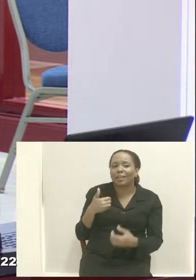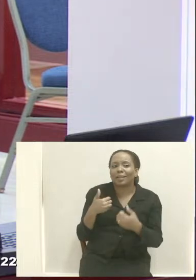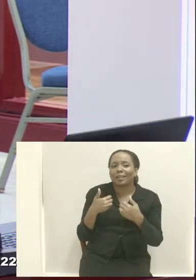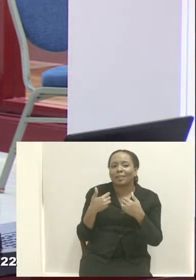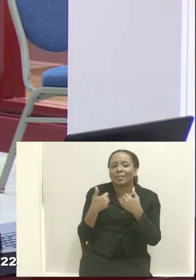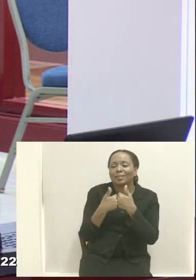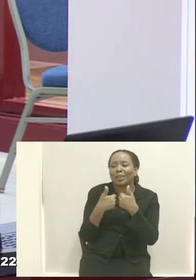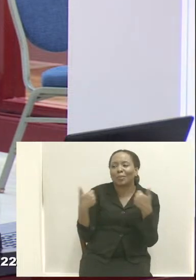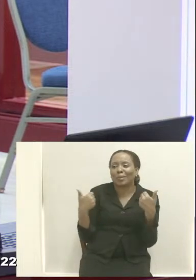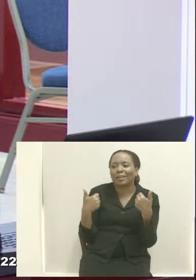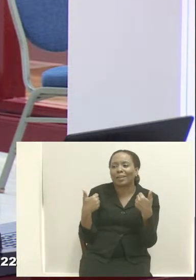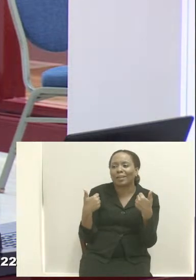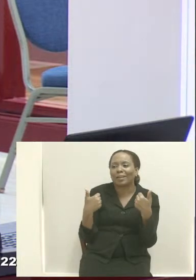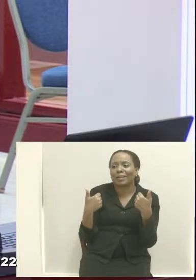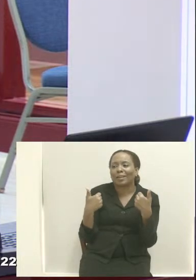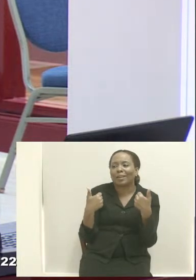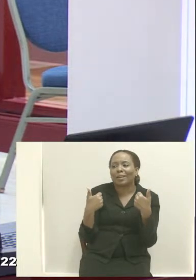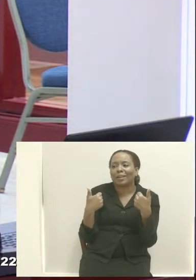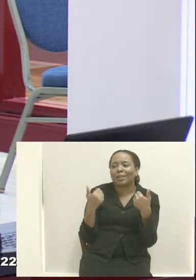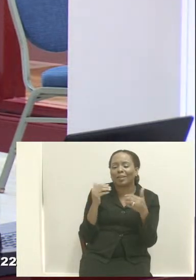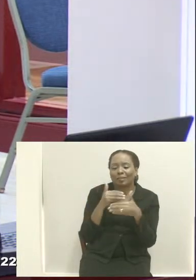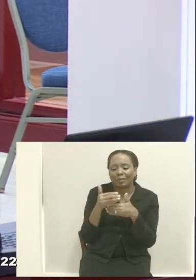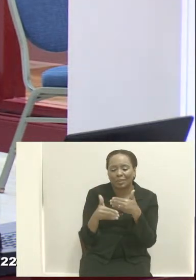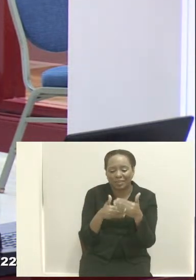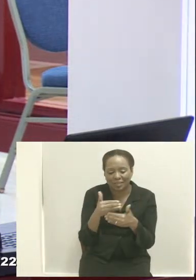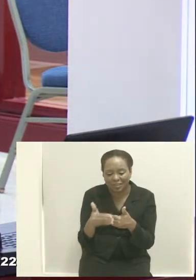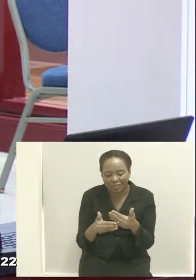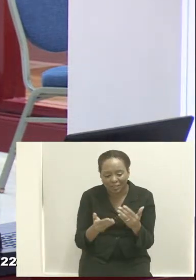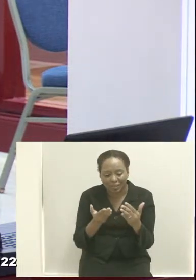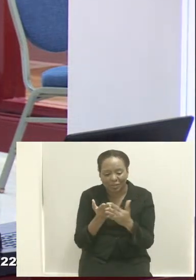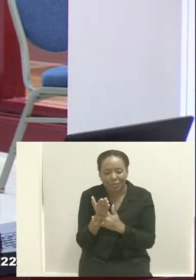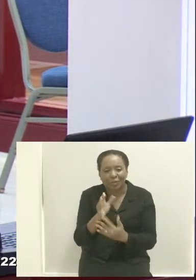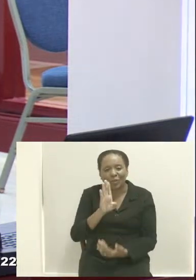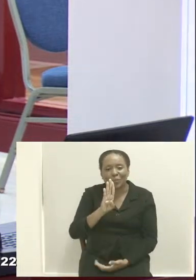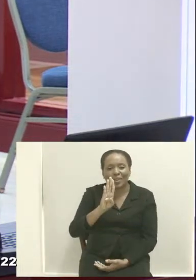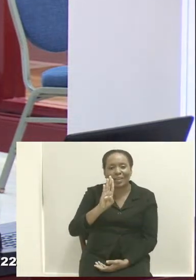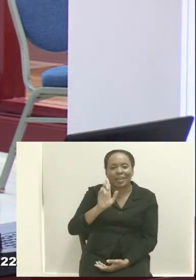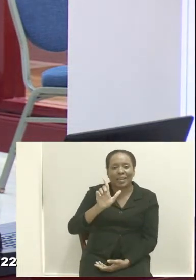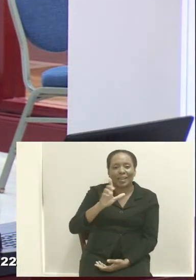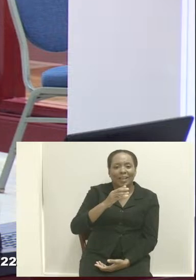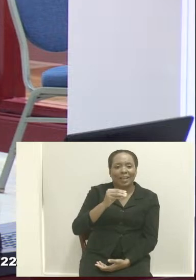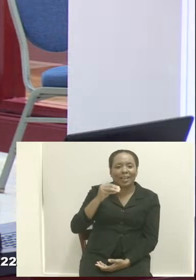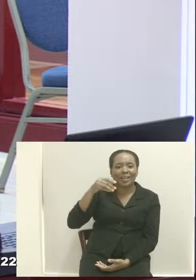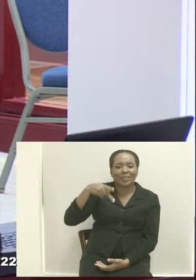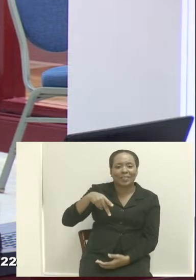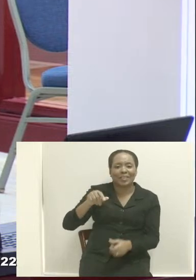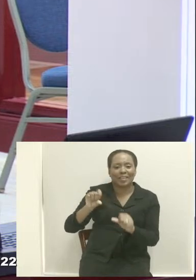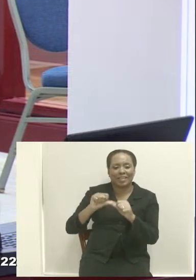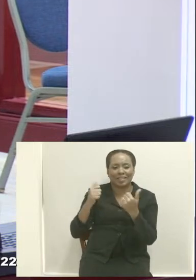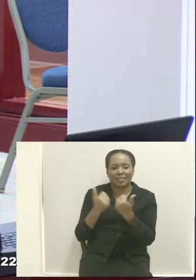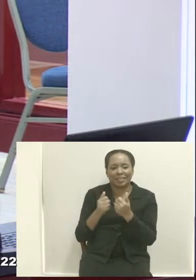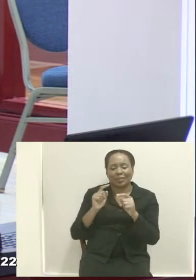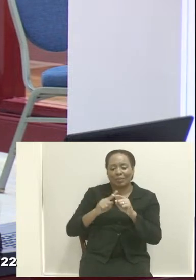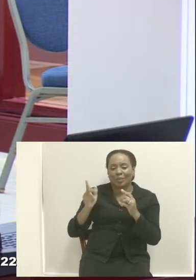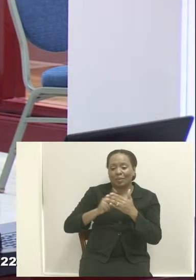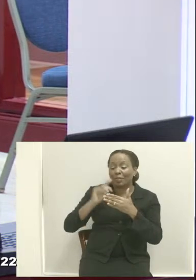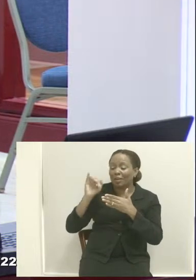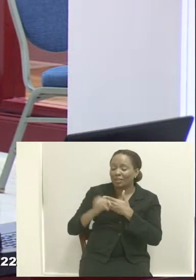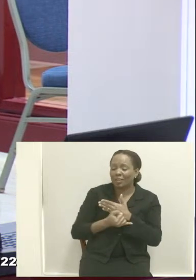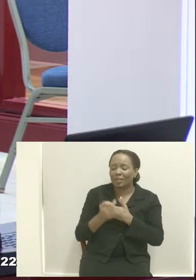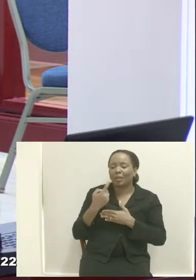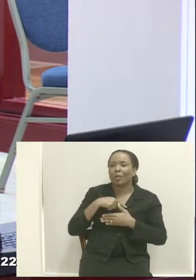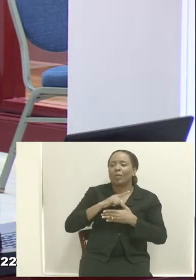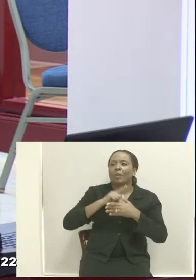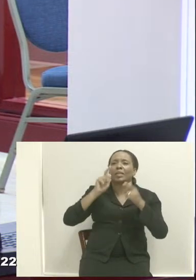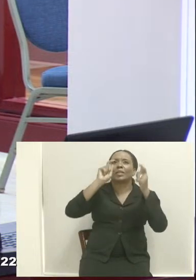process through the Barbados Light and Power Agency. But in terms of the project, we were just switching out light for light. I